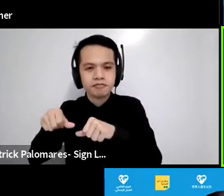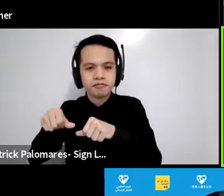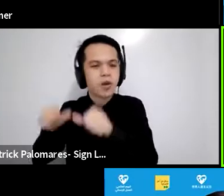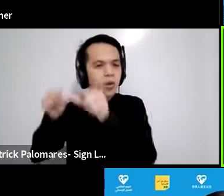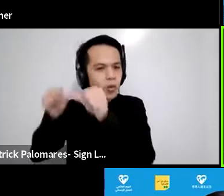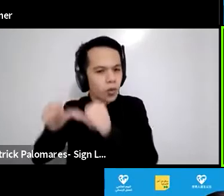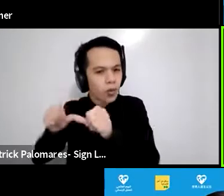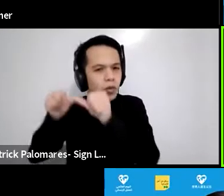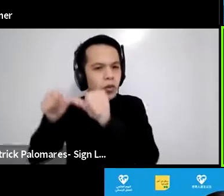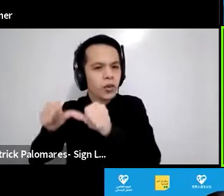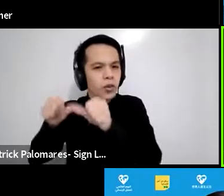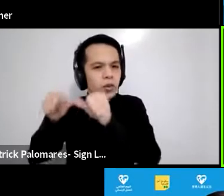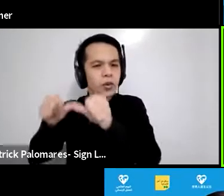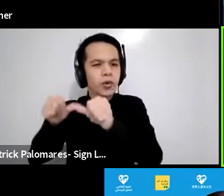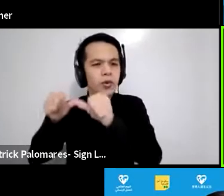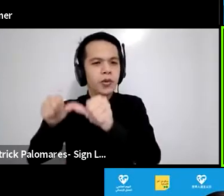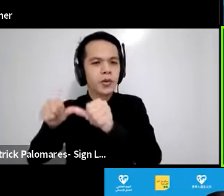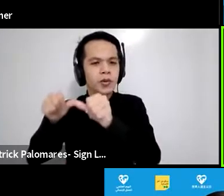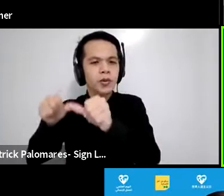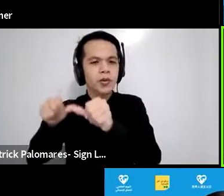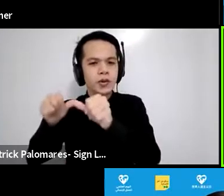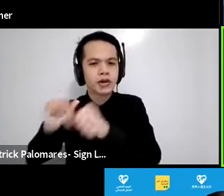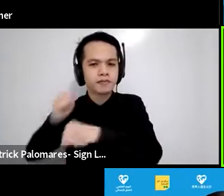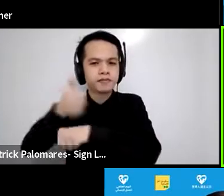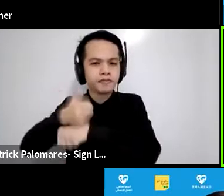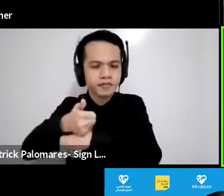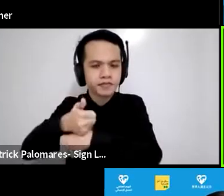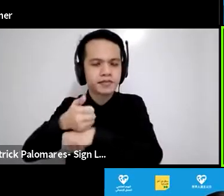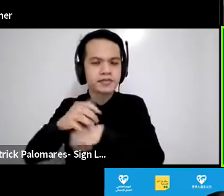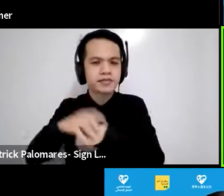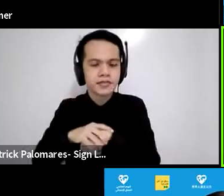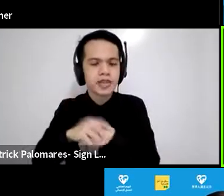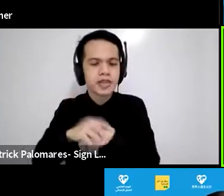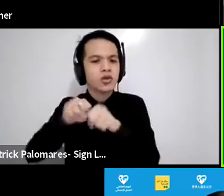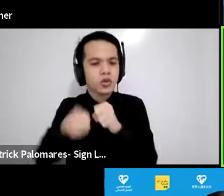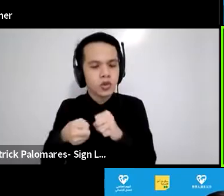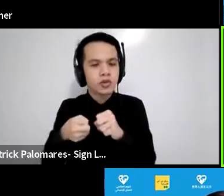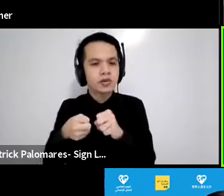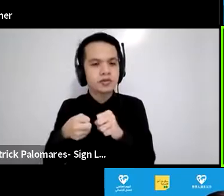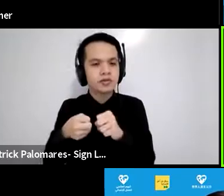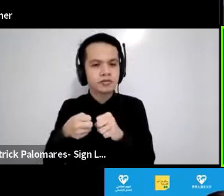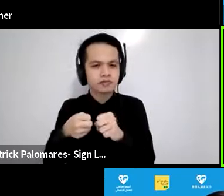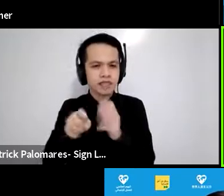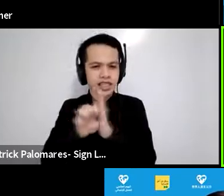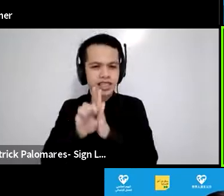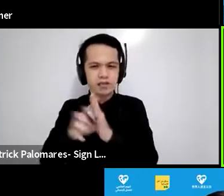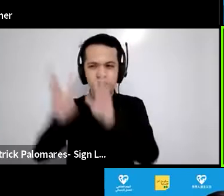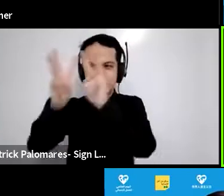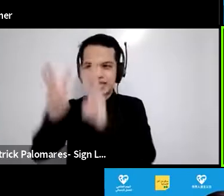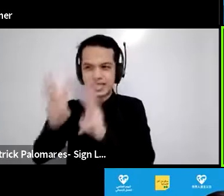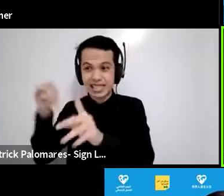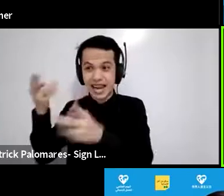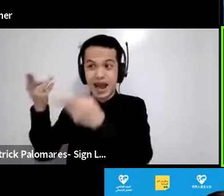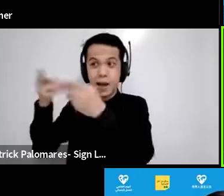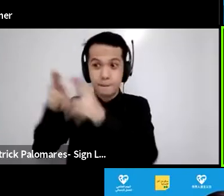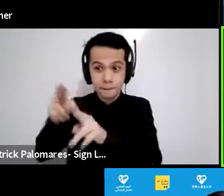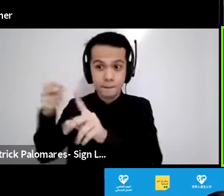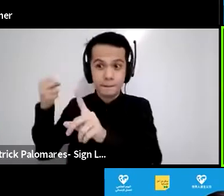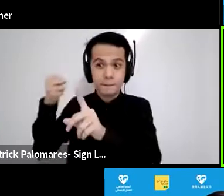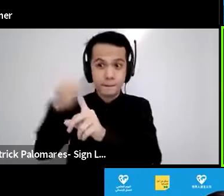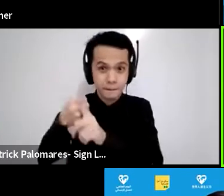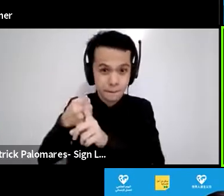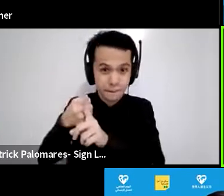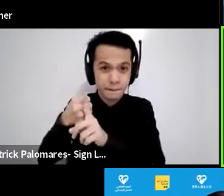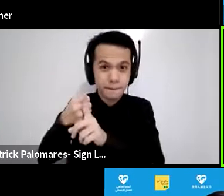are continually being implemented, so that when an extreme weather event will hit